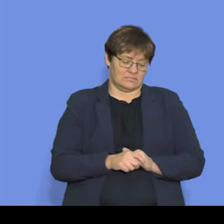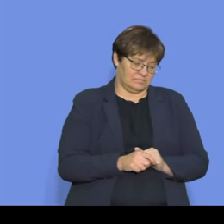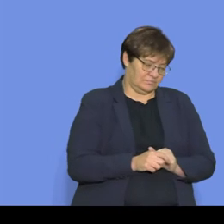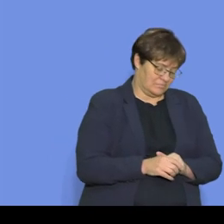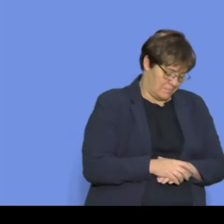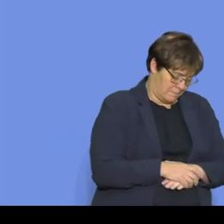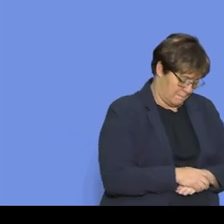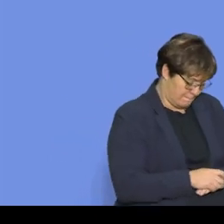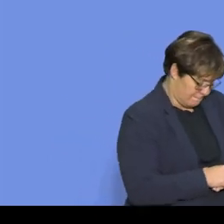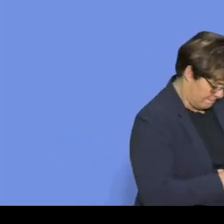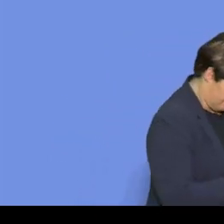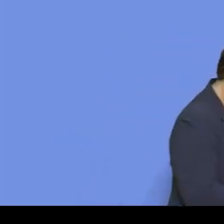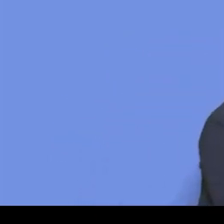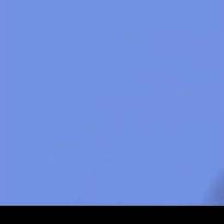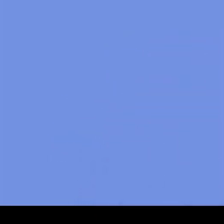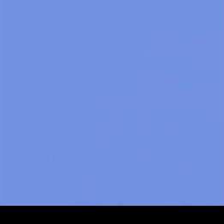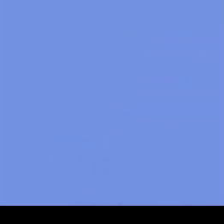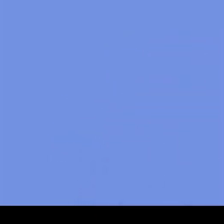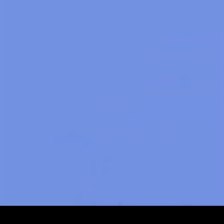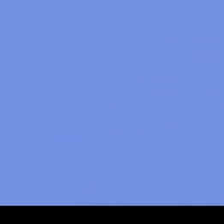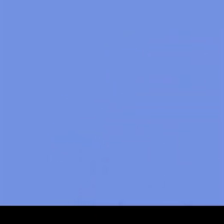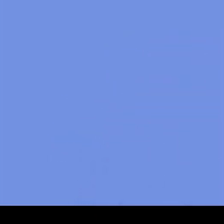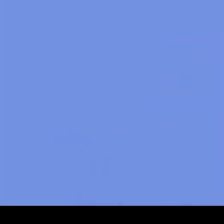Oh, okay. So I need to clear that.